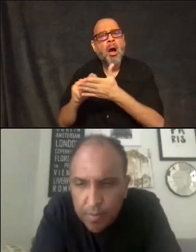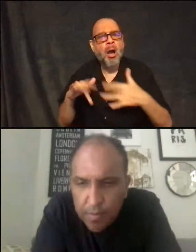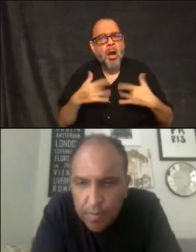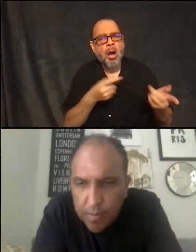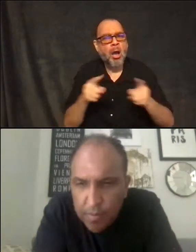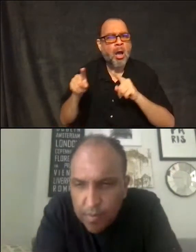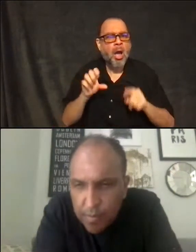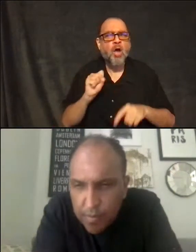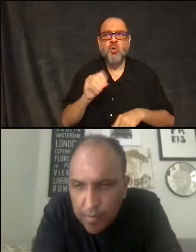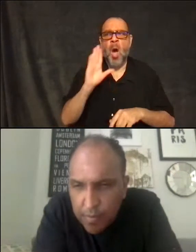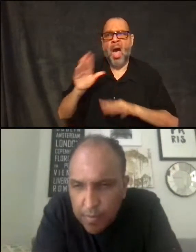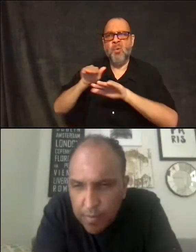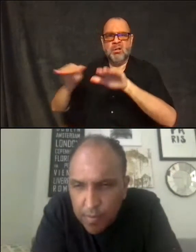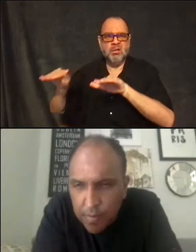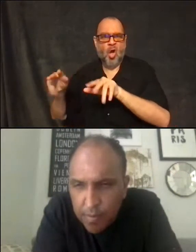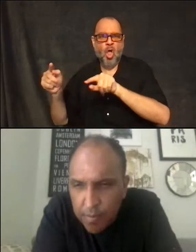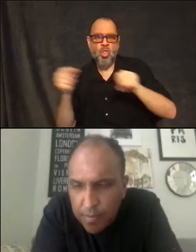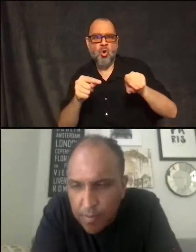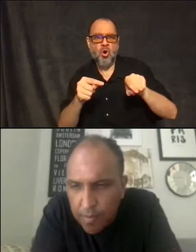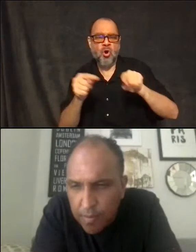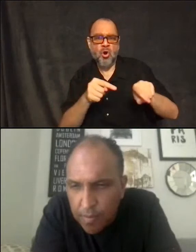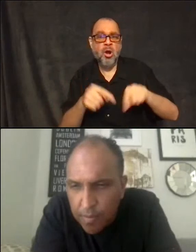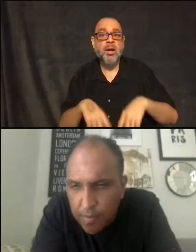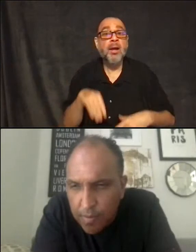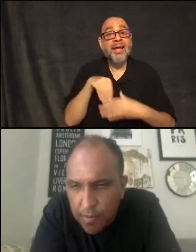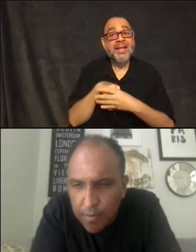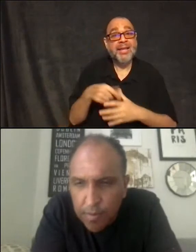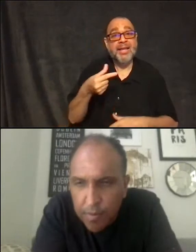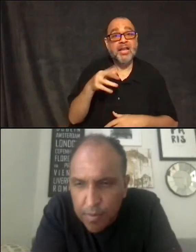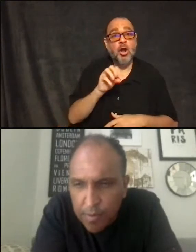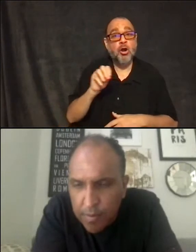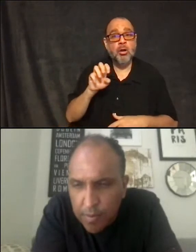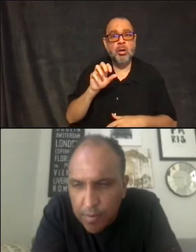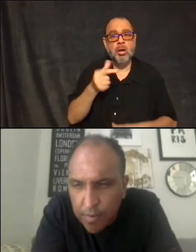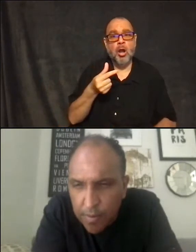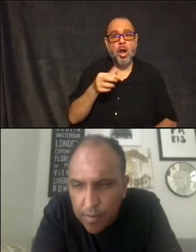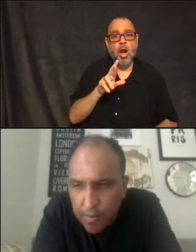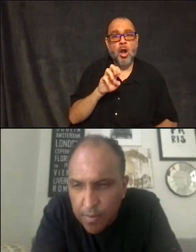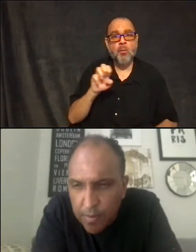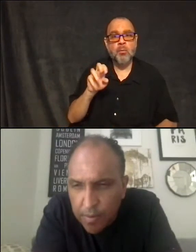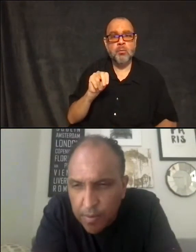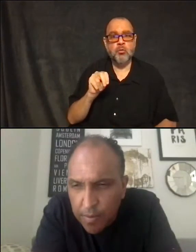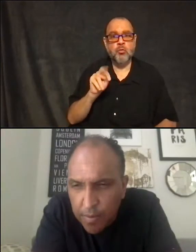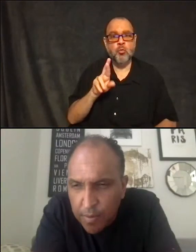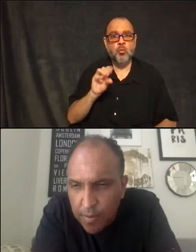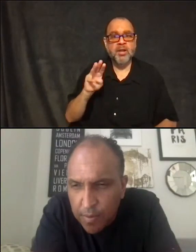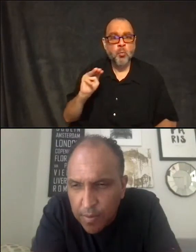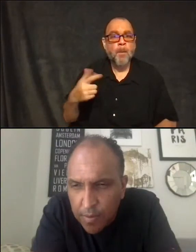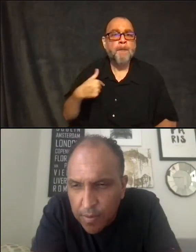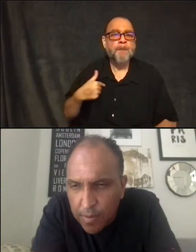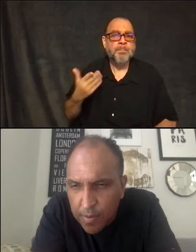Twitter Spaces. I know in Green Room, I go there, and there's a woman called Lily, don't know her last name. She does a